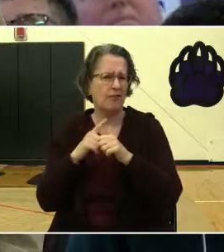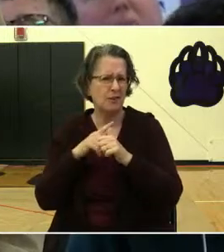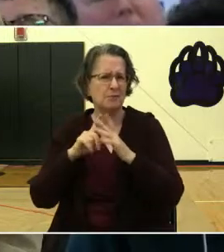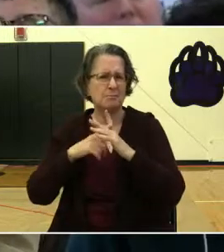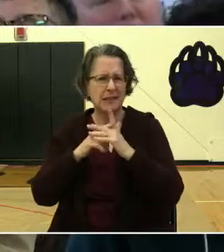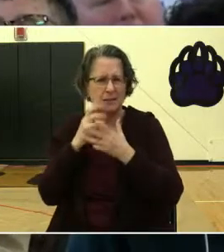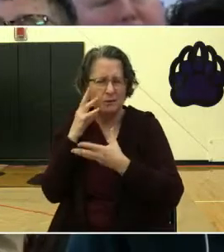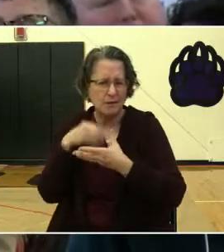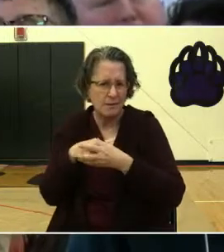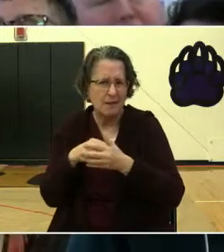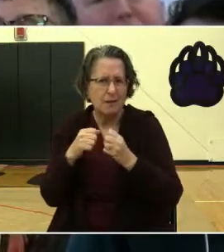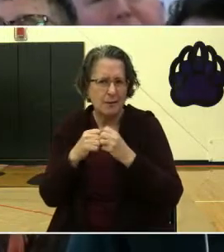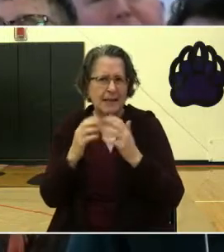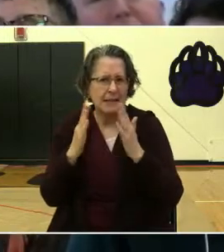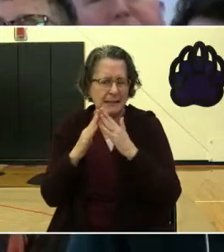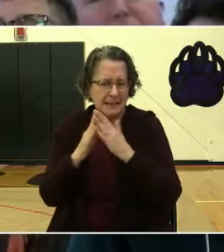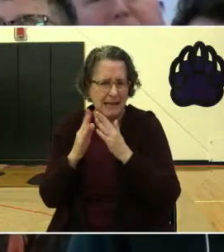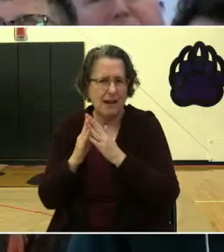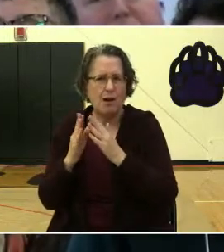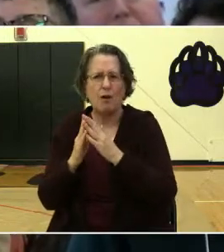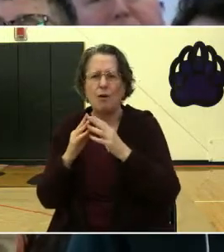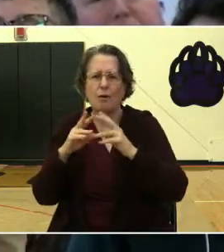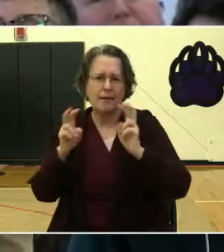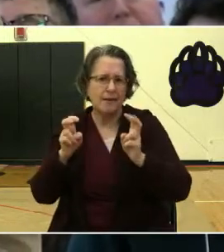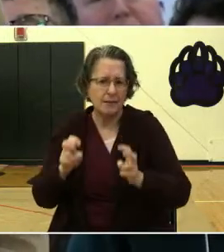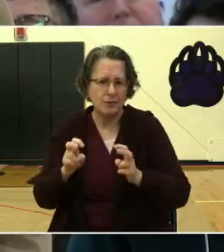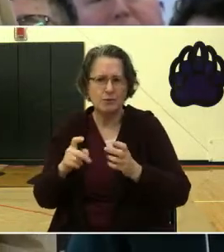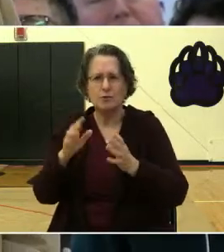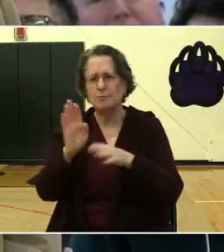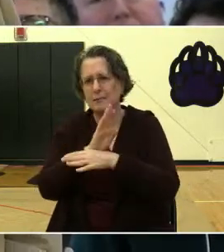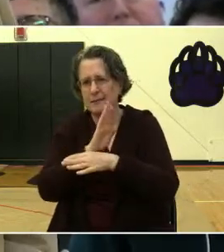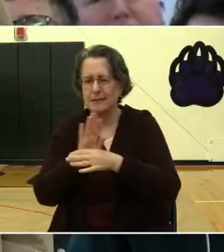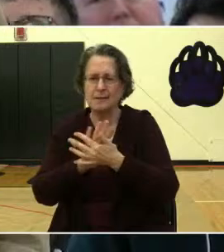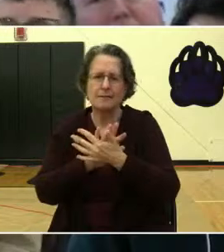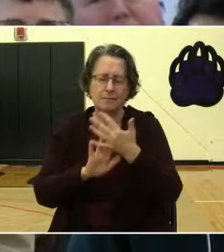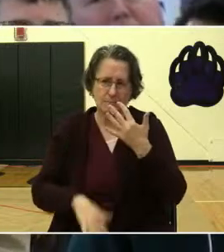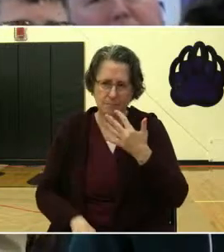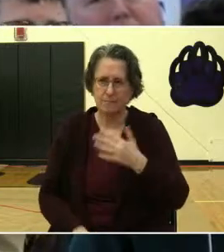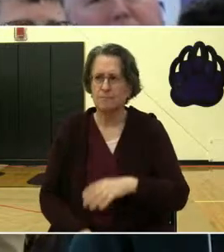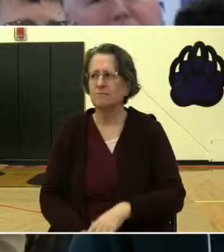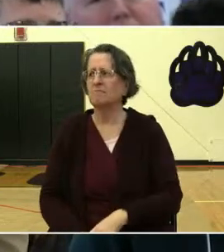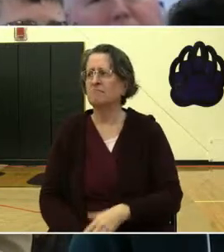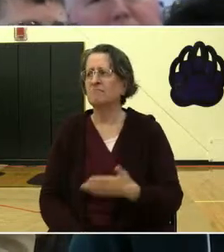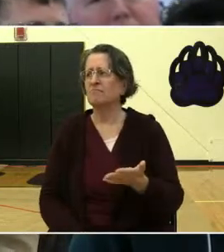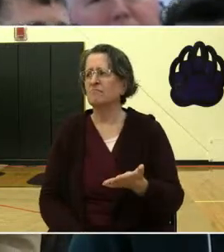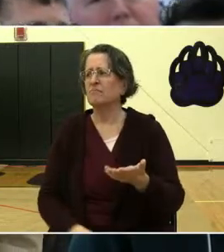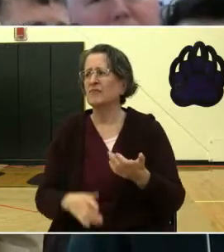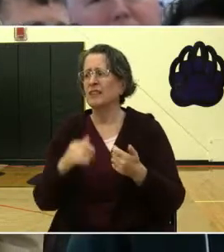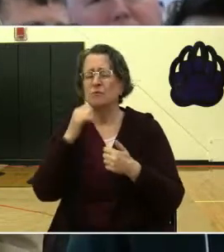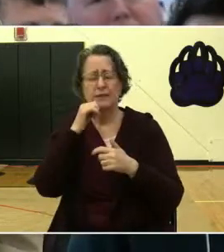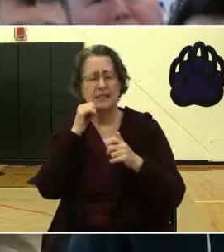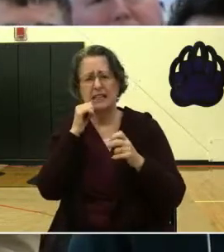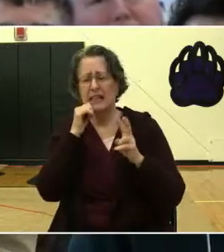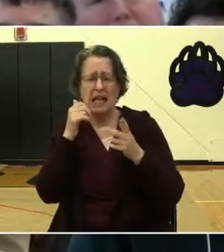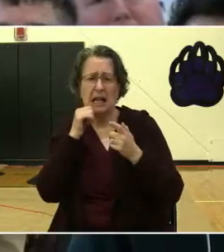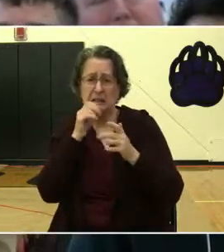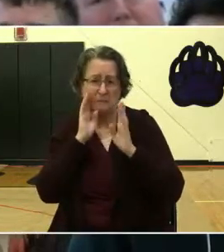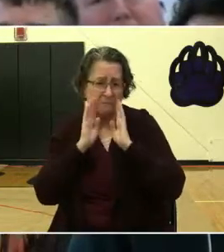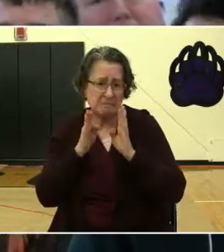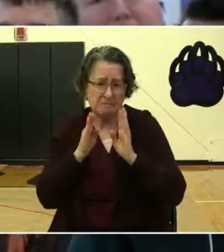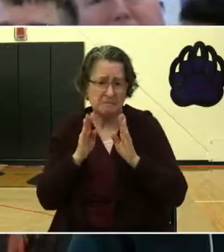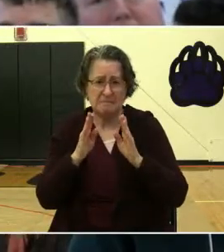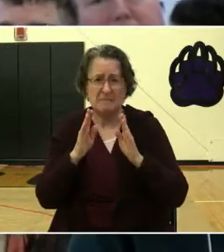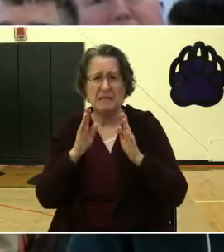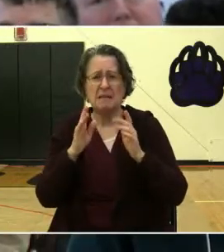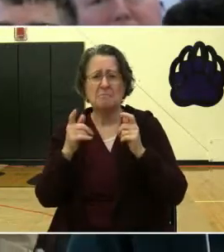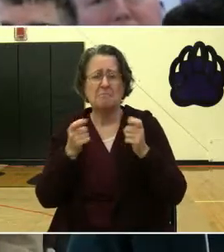note because I am interested in how wealth is distributed in the salaries of the management of the Town